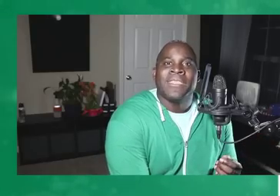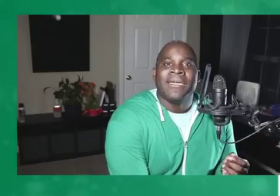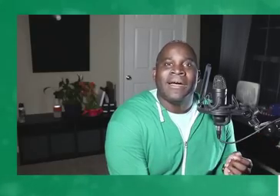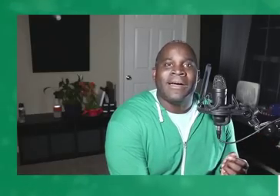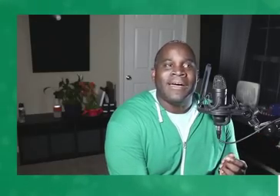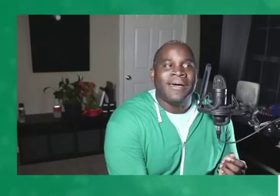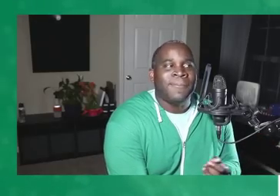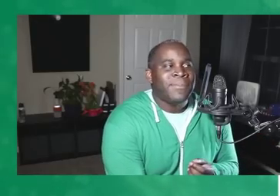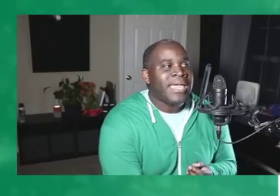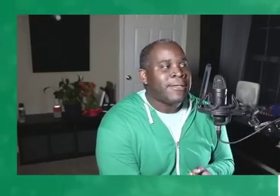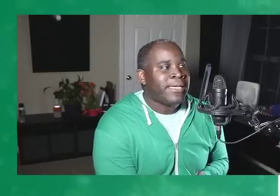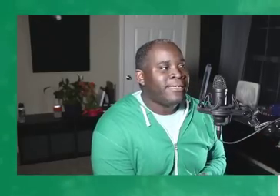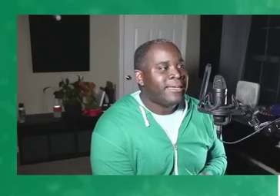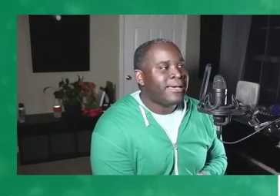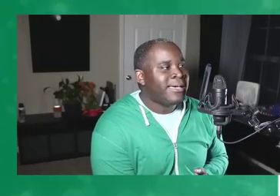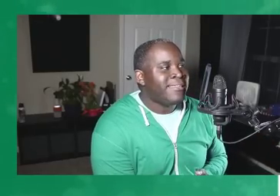out.